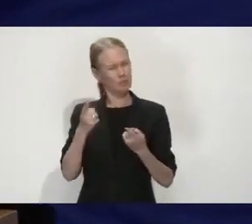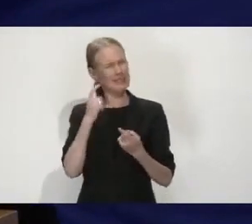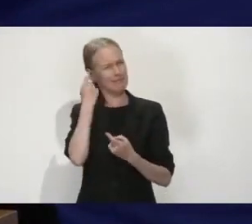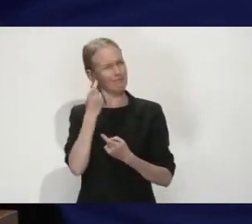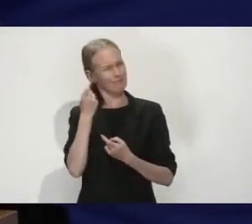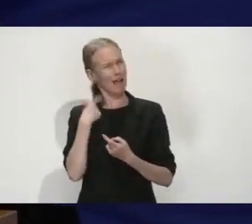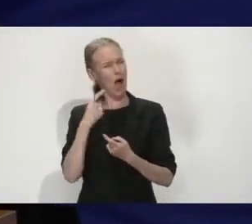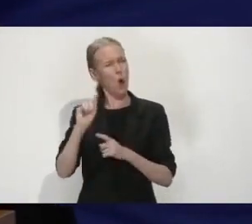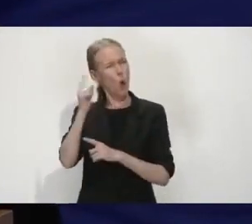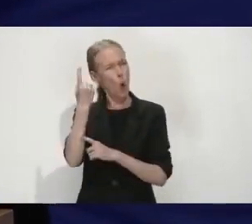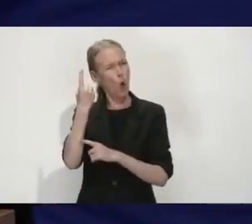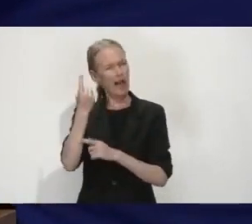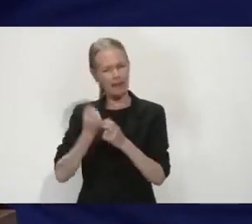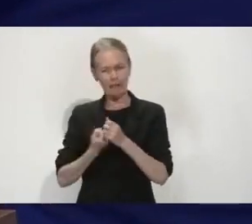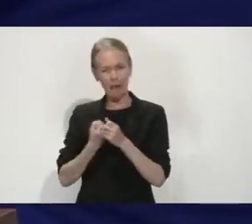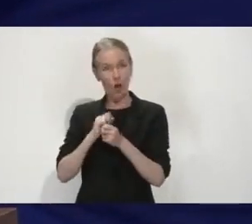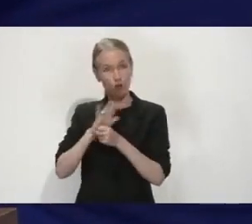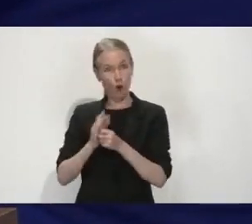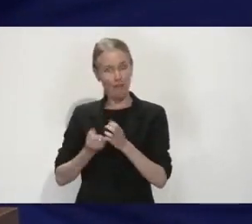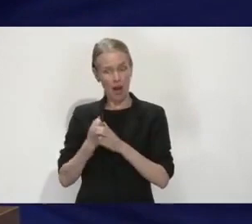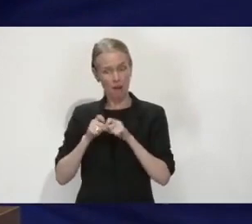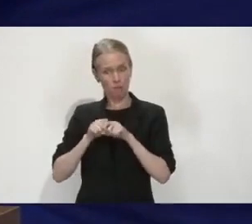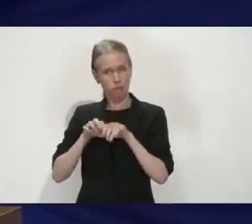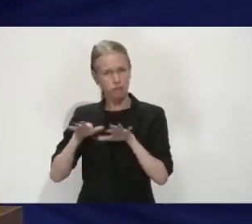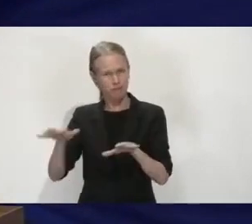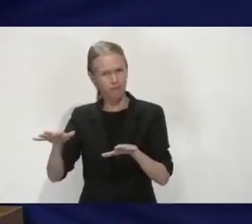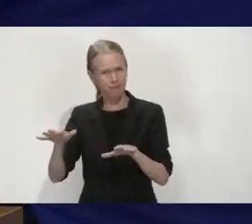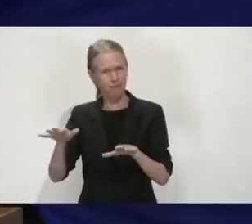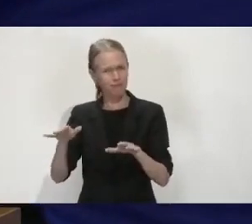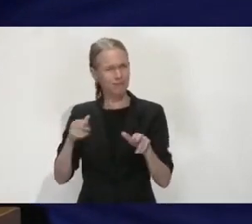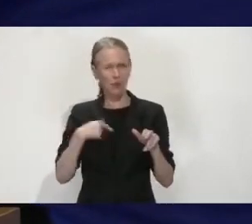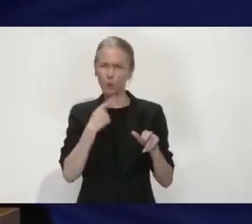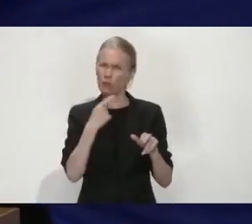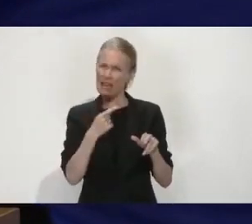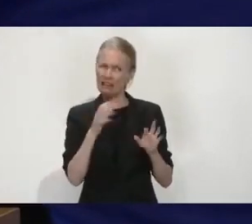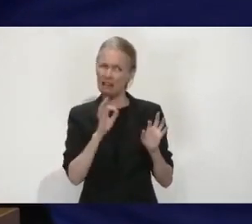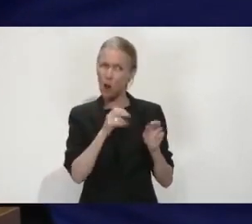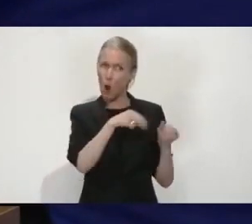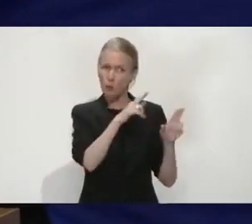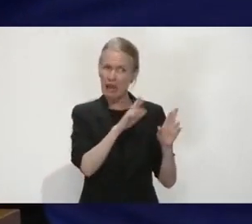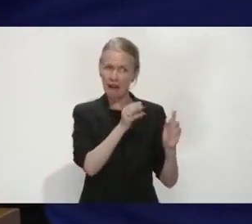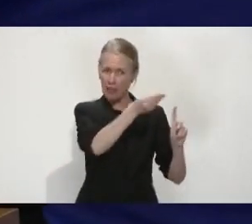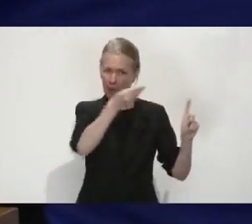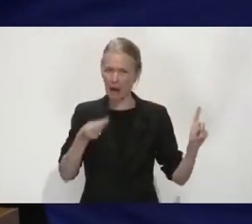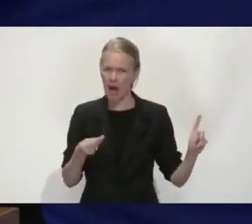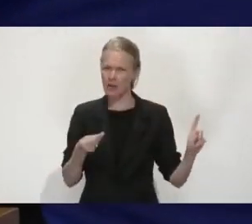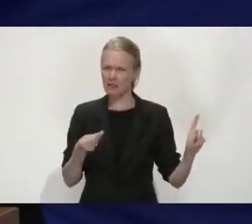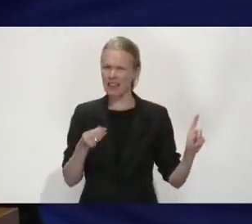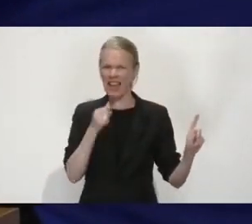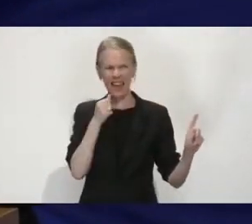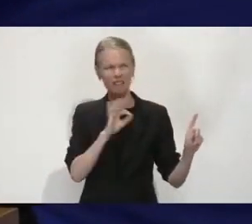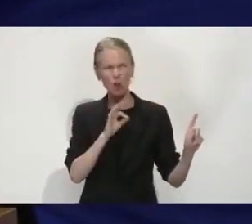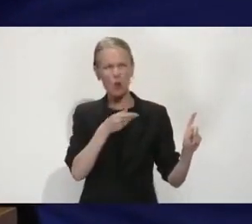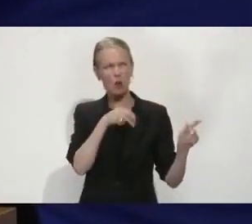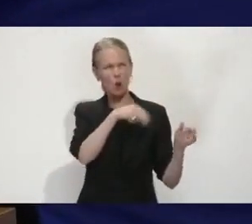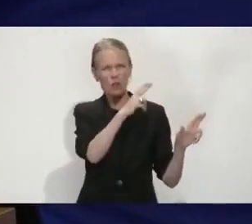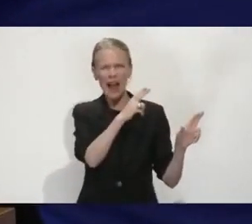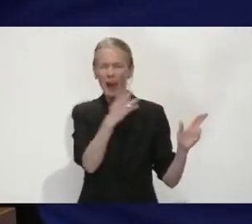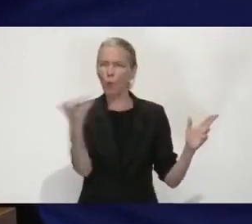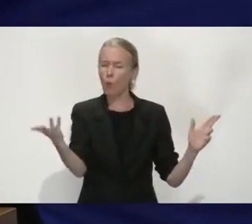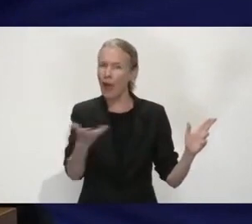about? Look, I think that is something that we're continuing to try and hunt down. No one wants to know more than we